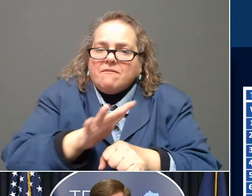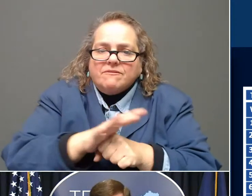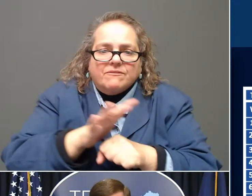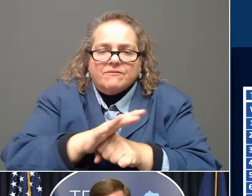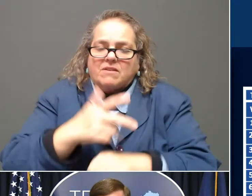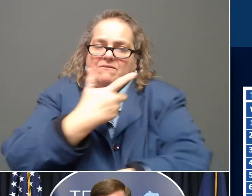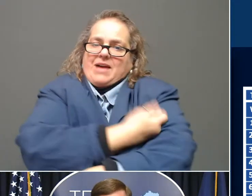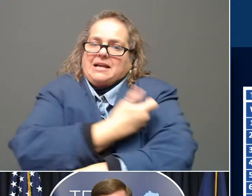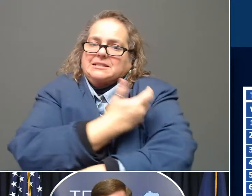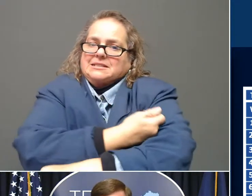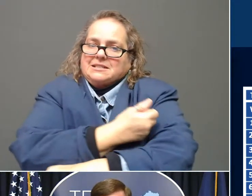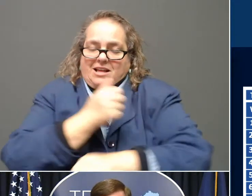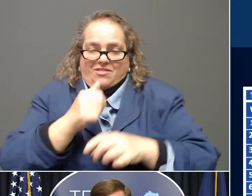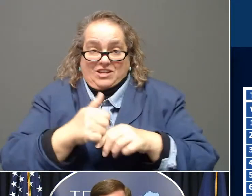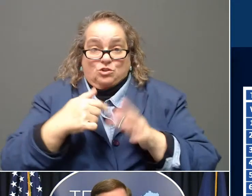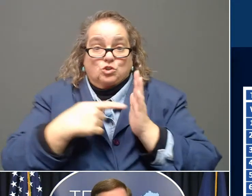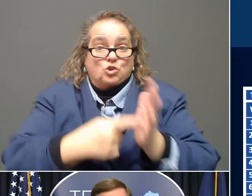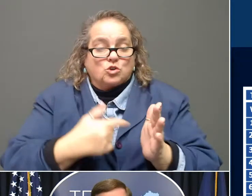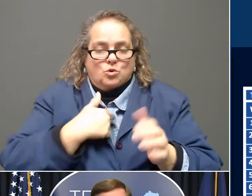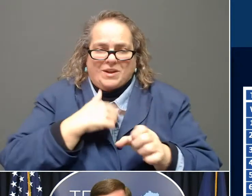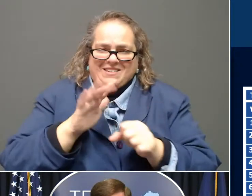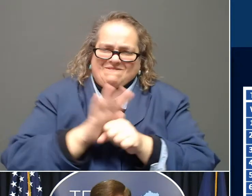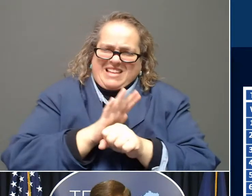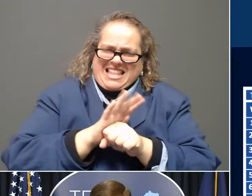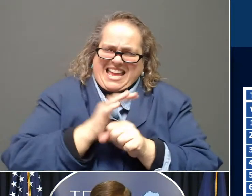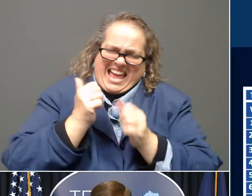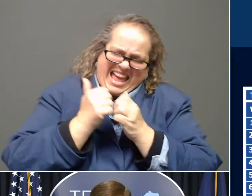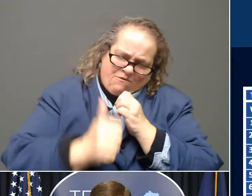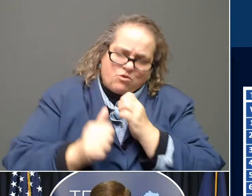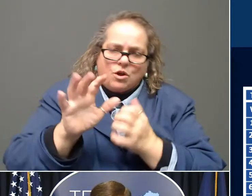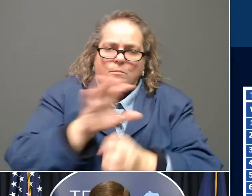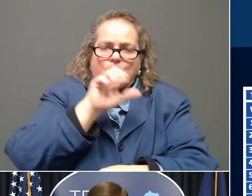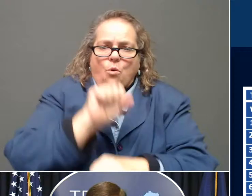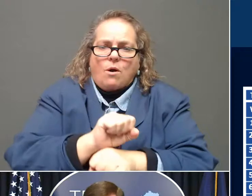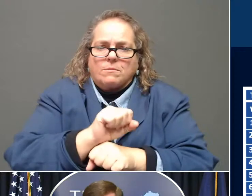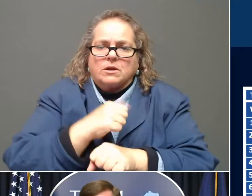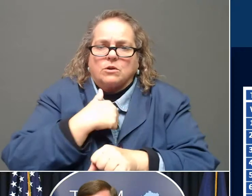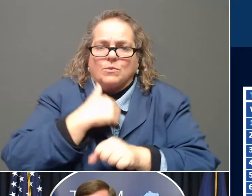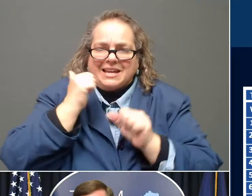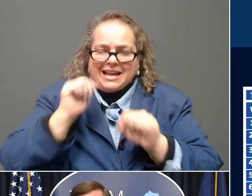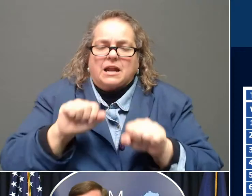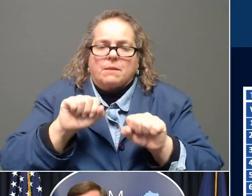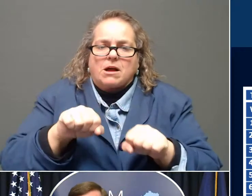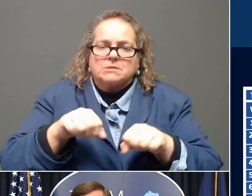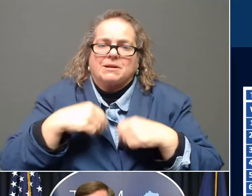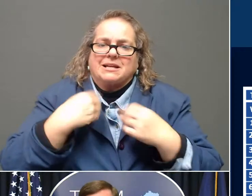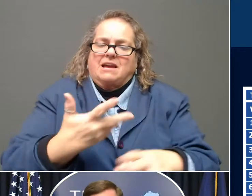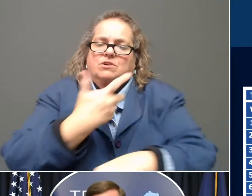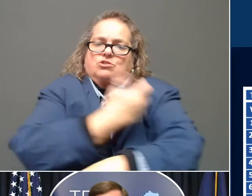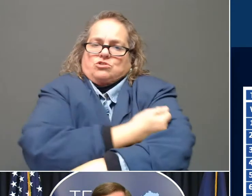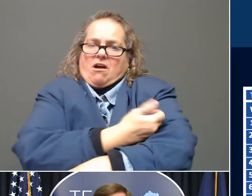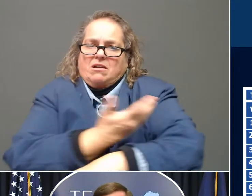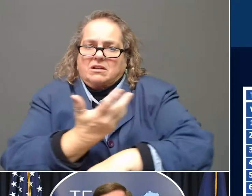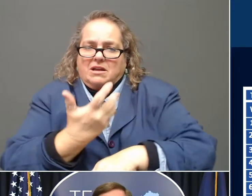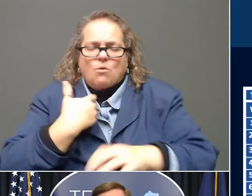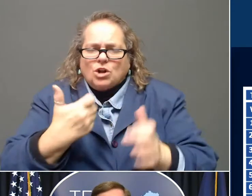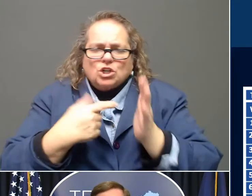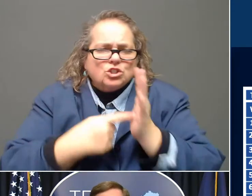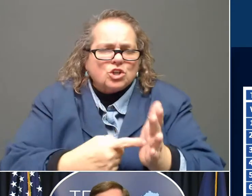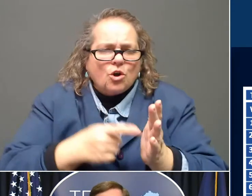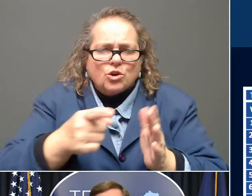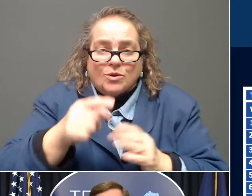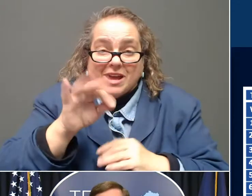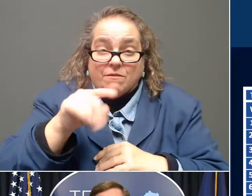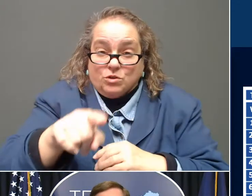4 weeks, we are vaccinating more people than we get